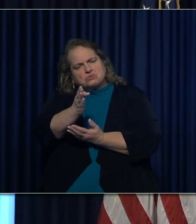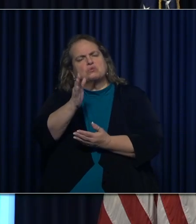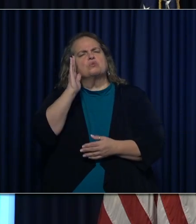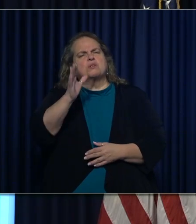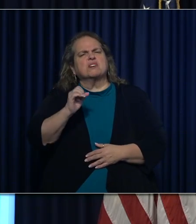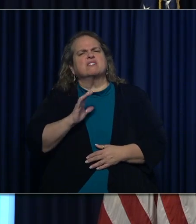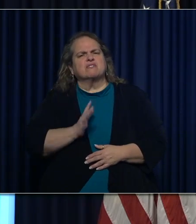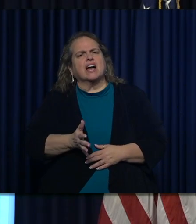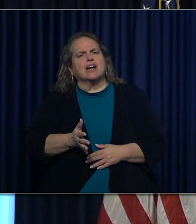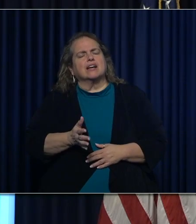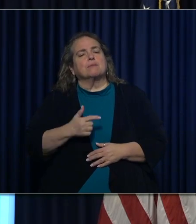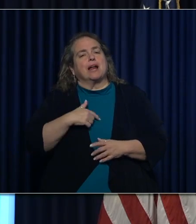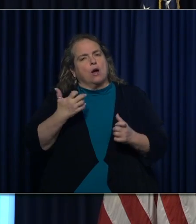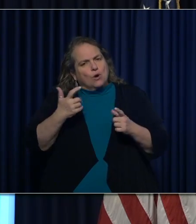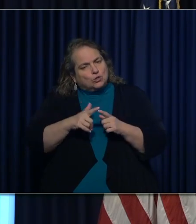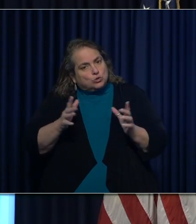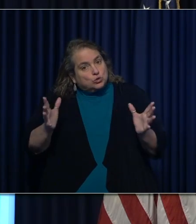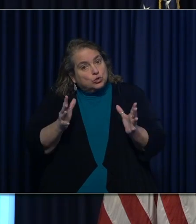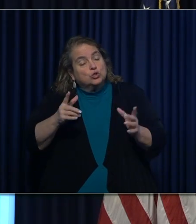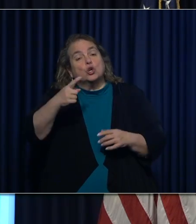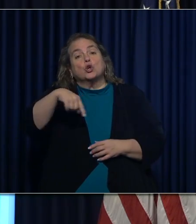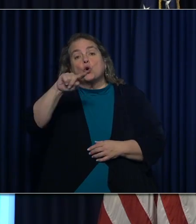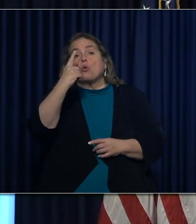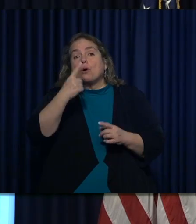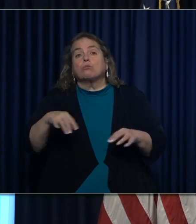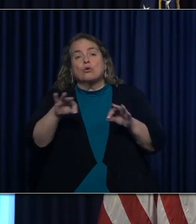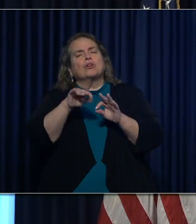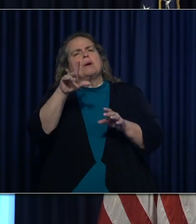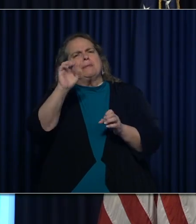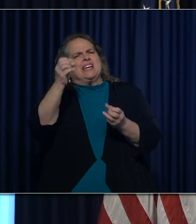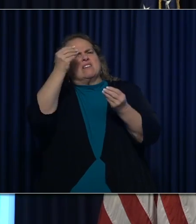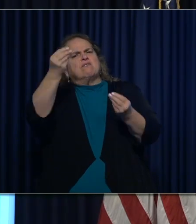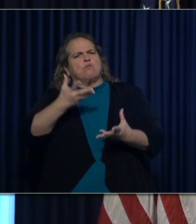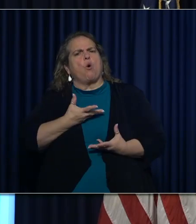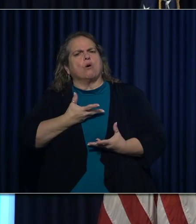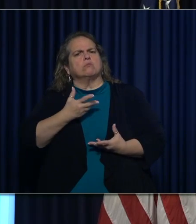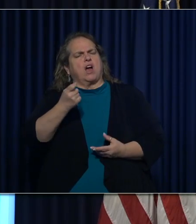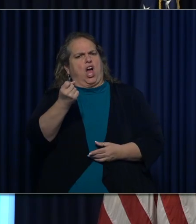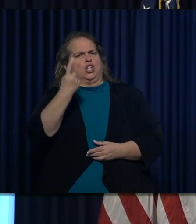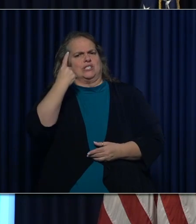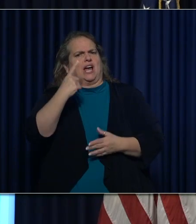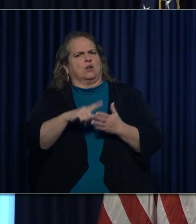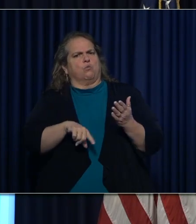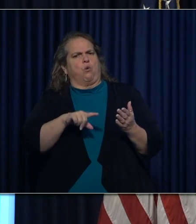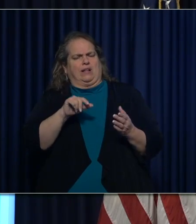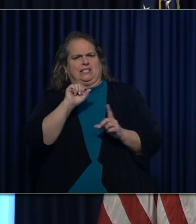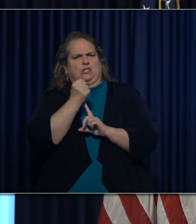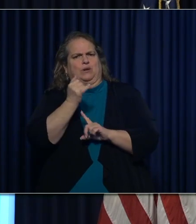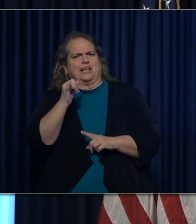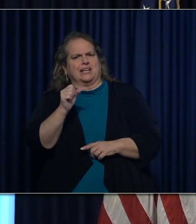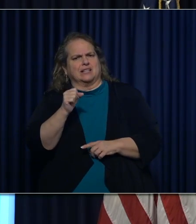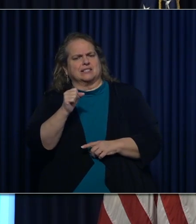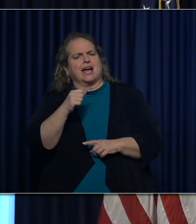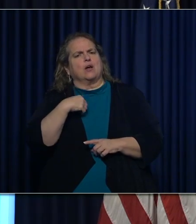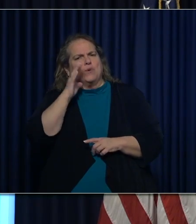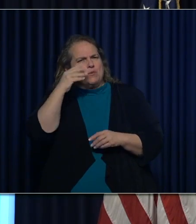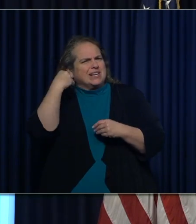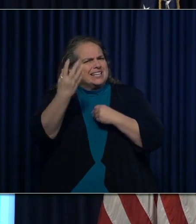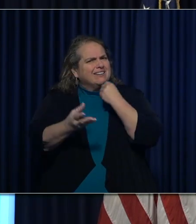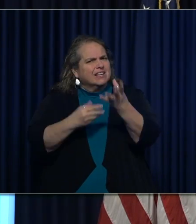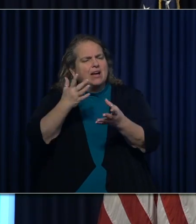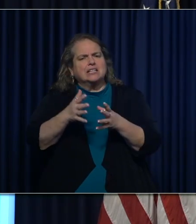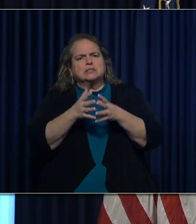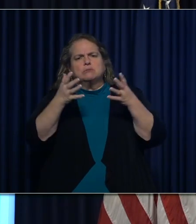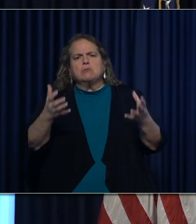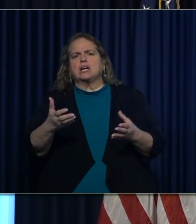want to urge for people to be informed and for people to take active steps. We'll do the very best we can to get information out to